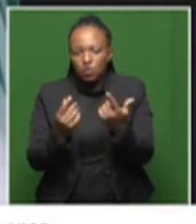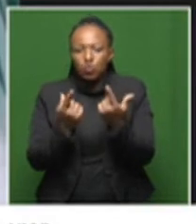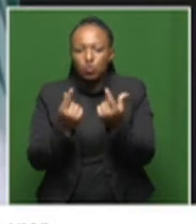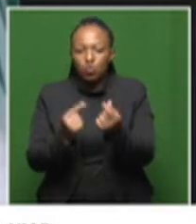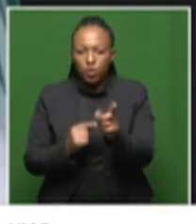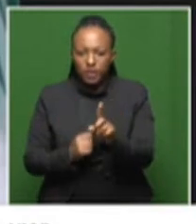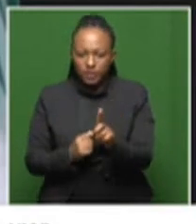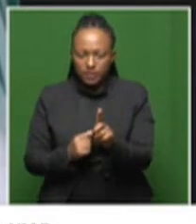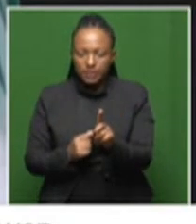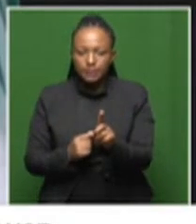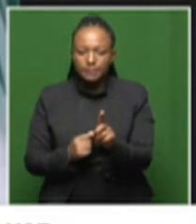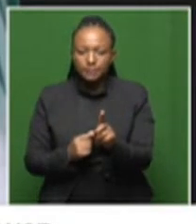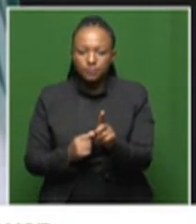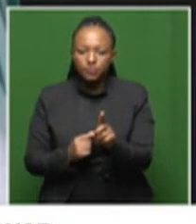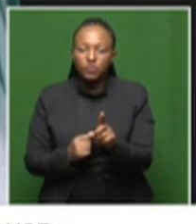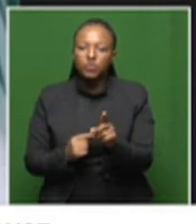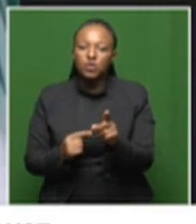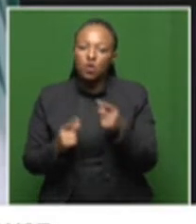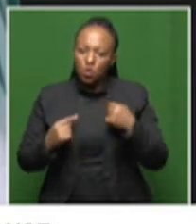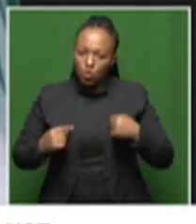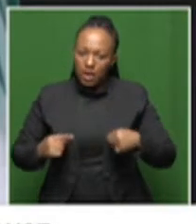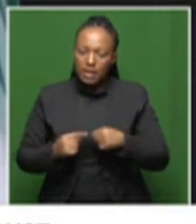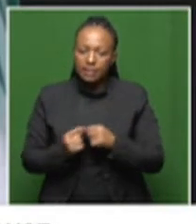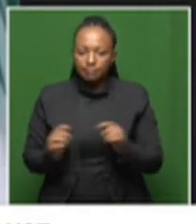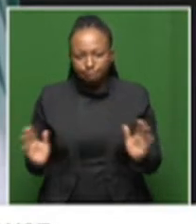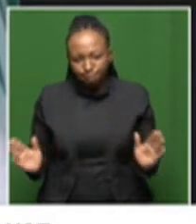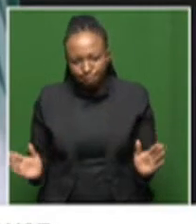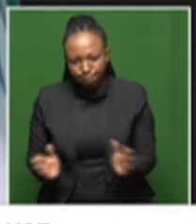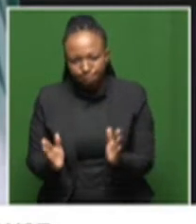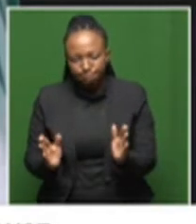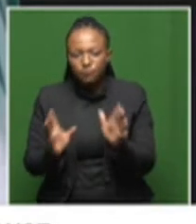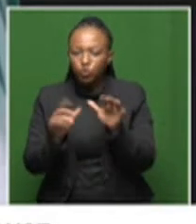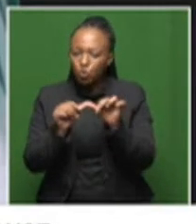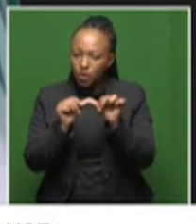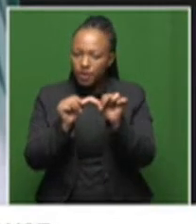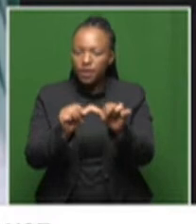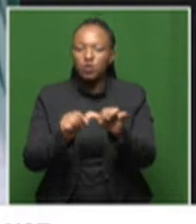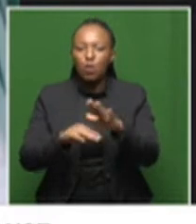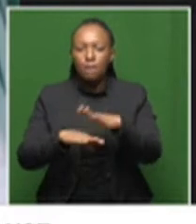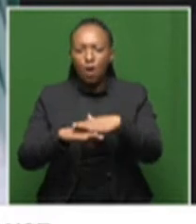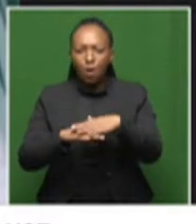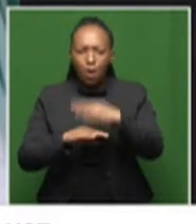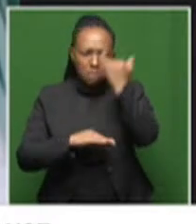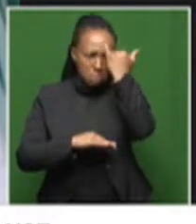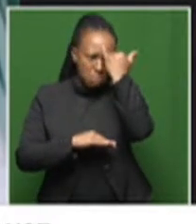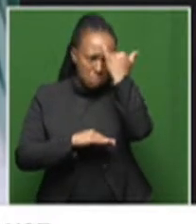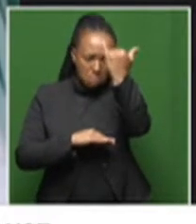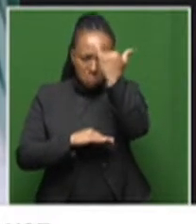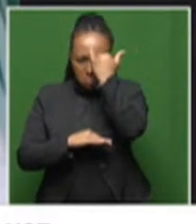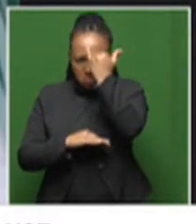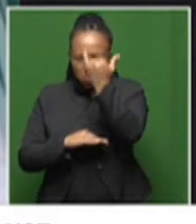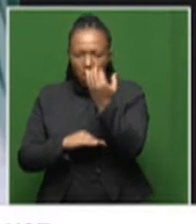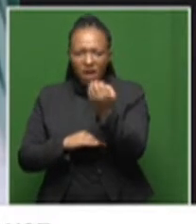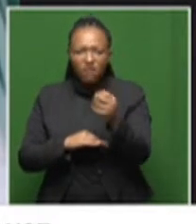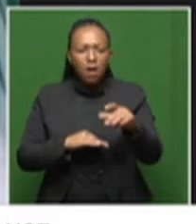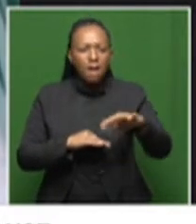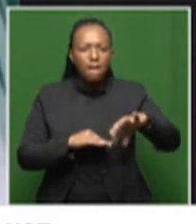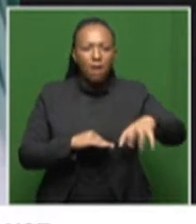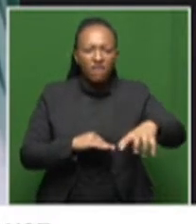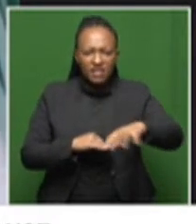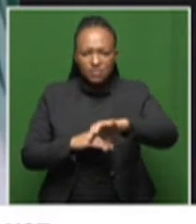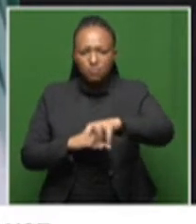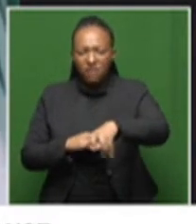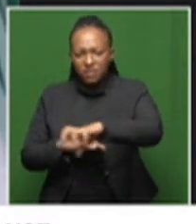we are encouraged and we continue to see more drives and initiatives by various provinces for